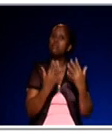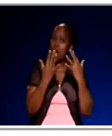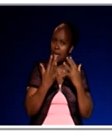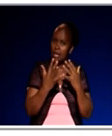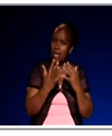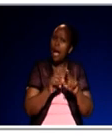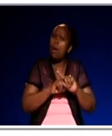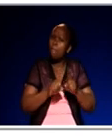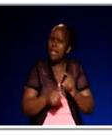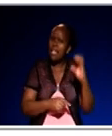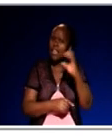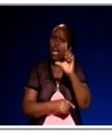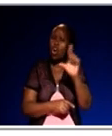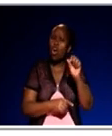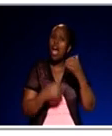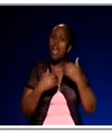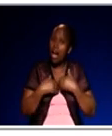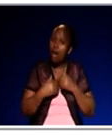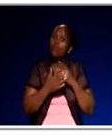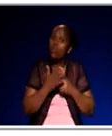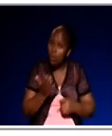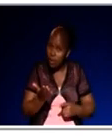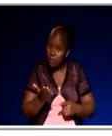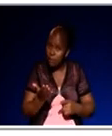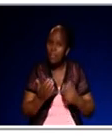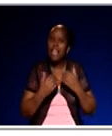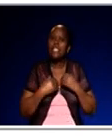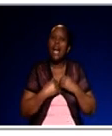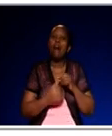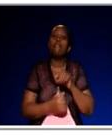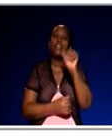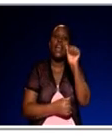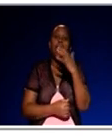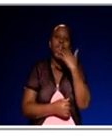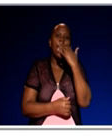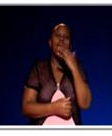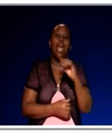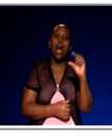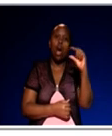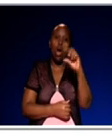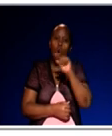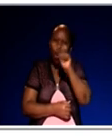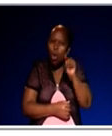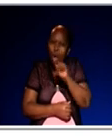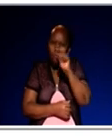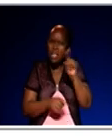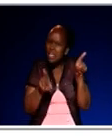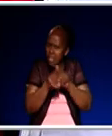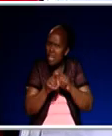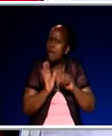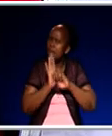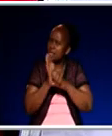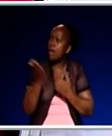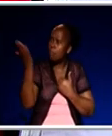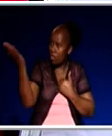But the collar contains what we call the hair hole. Even in this portable burner here, the one that I'm using